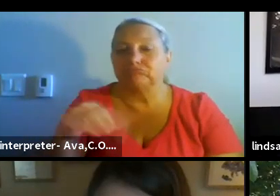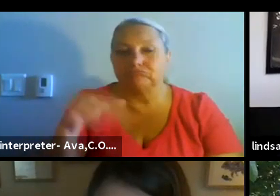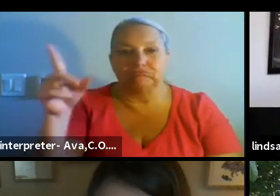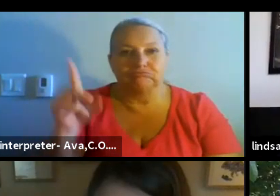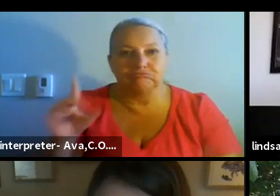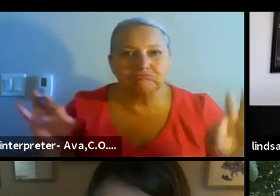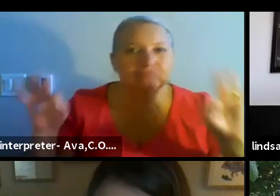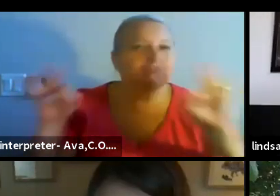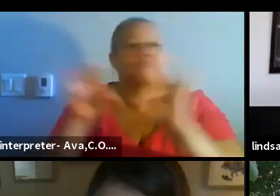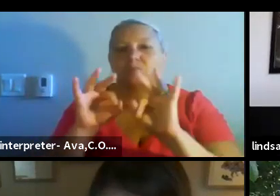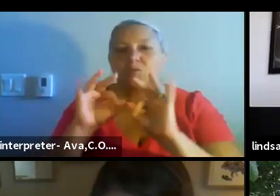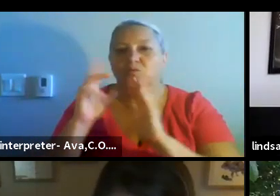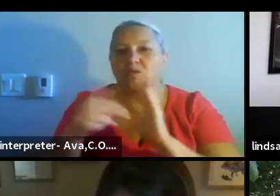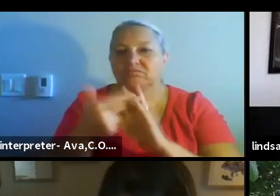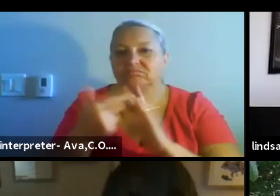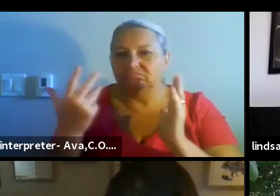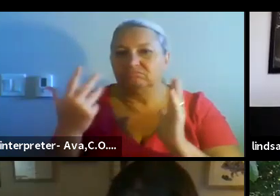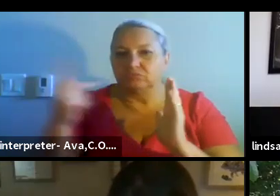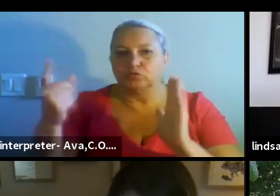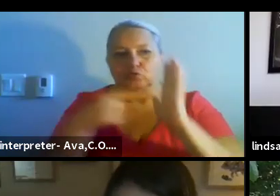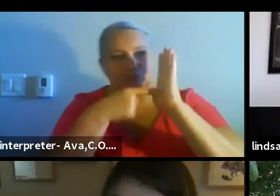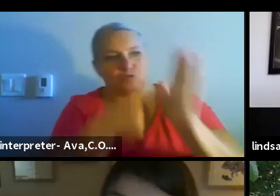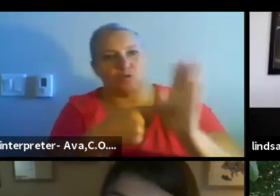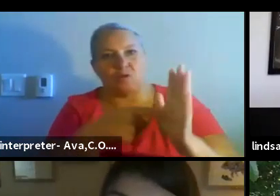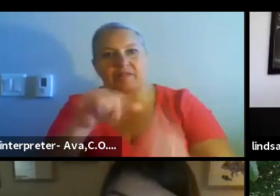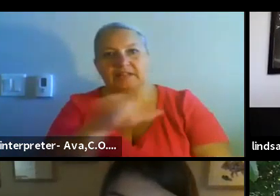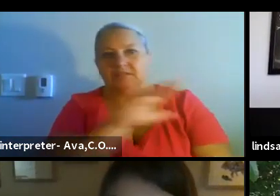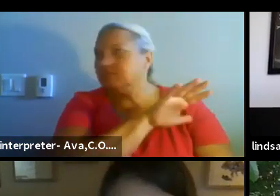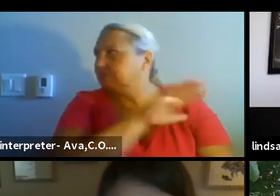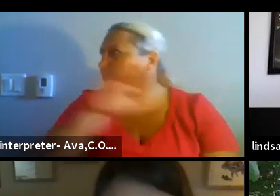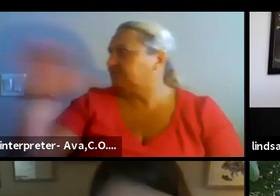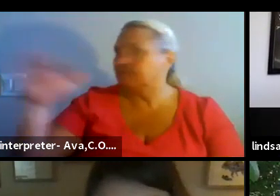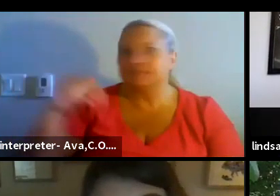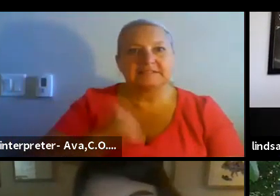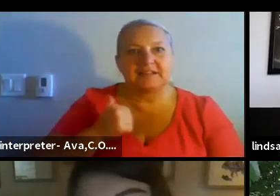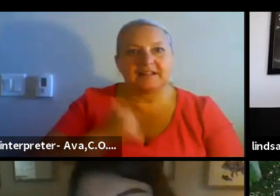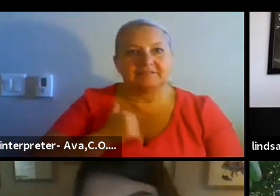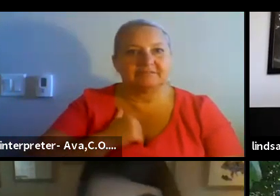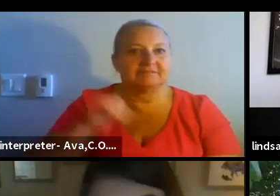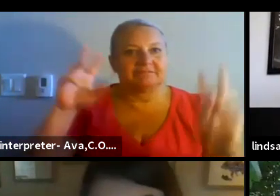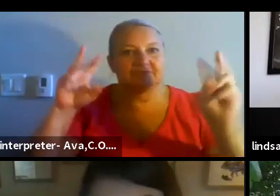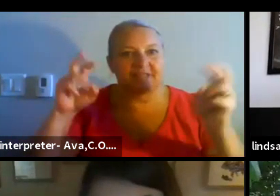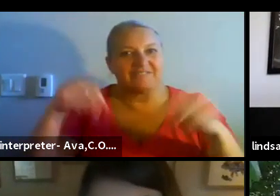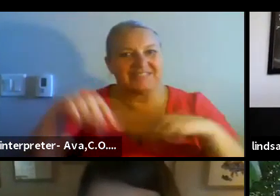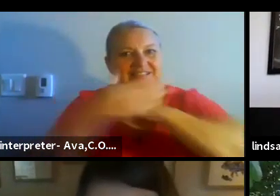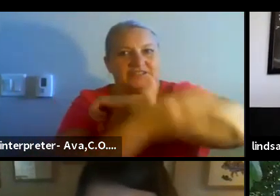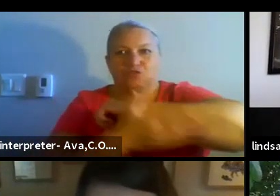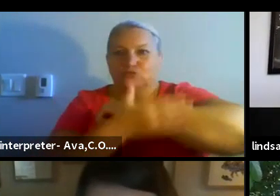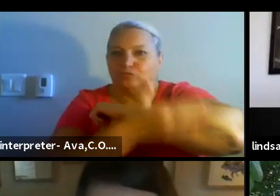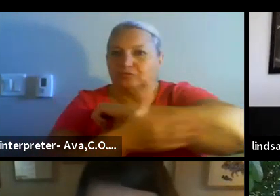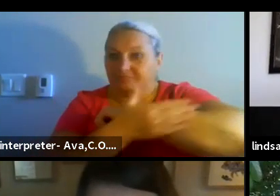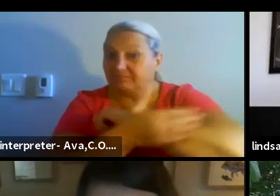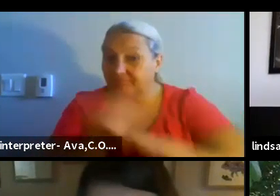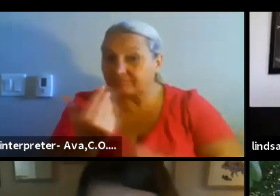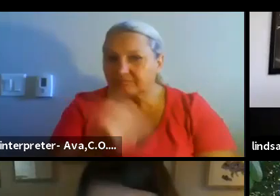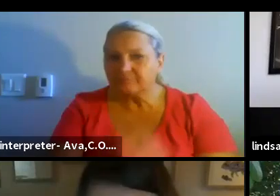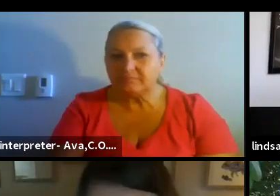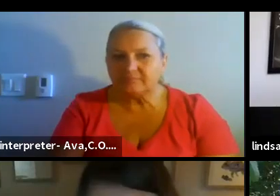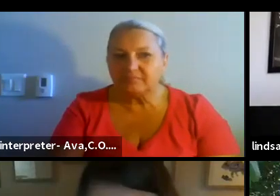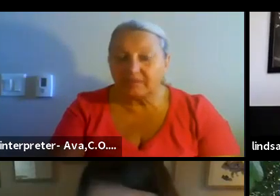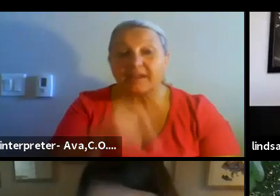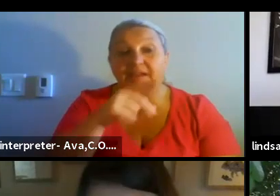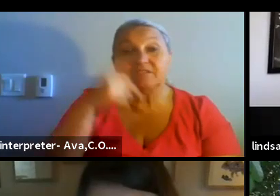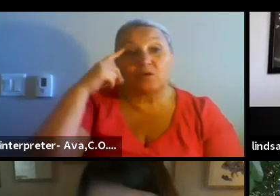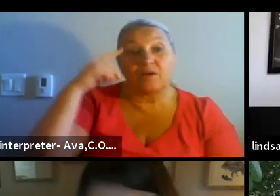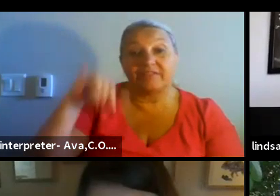the shaping of the identity of this nation, of the nation Canada. To mark this historical